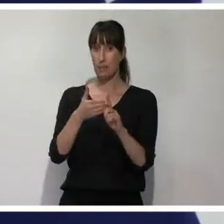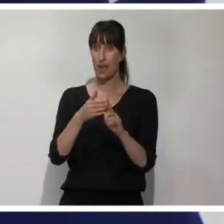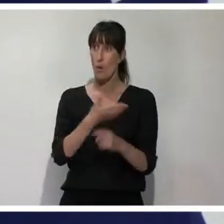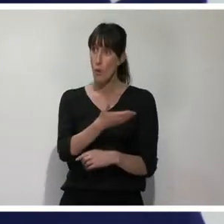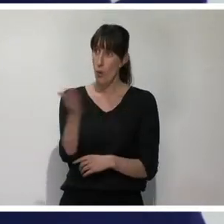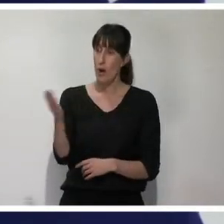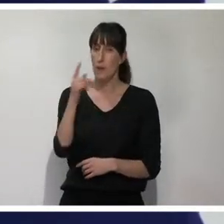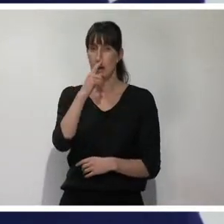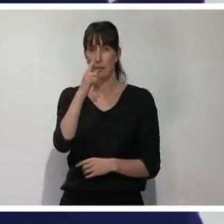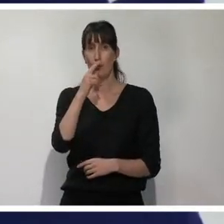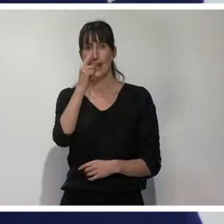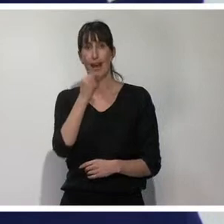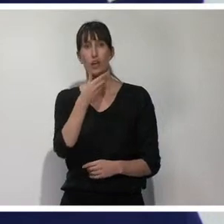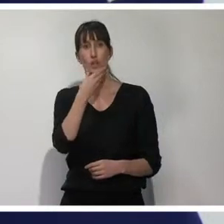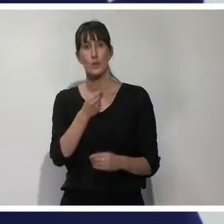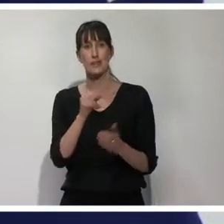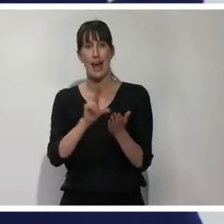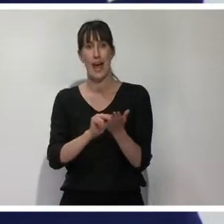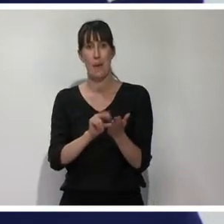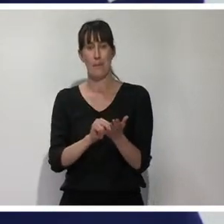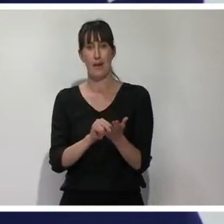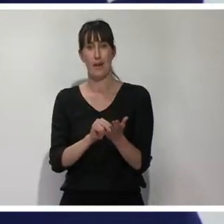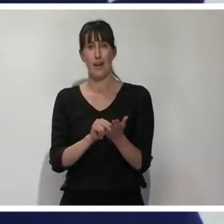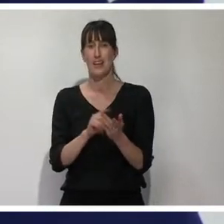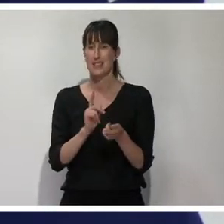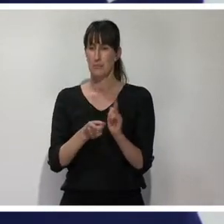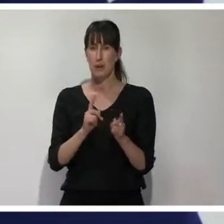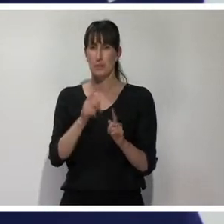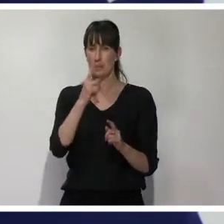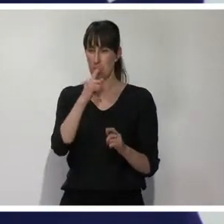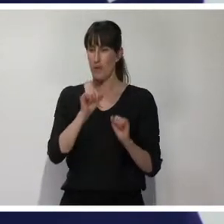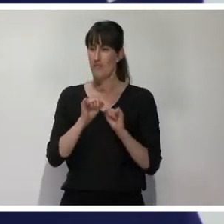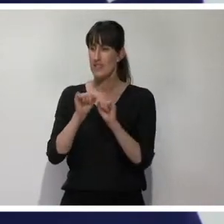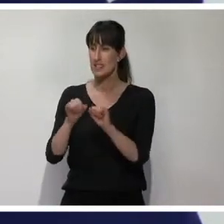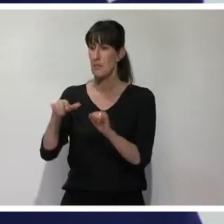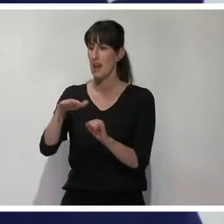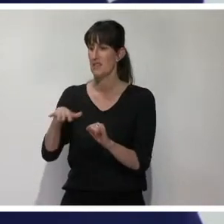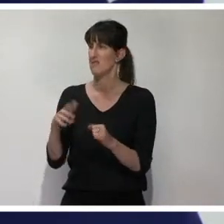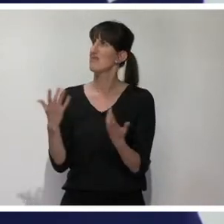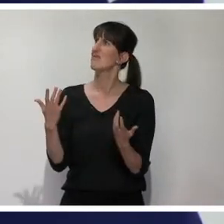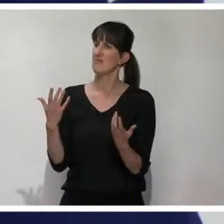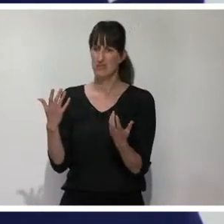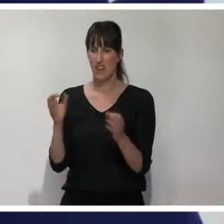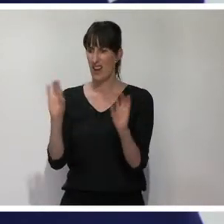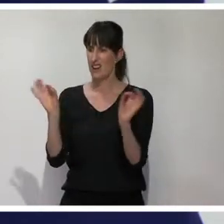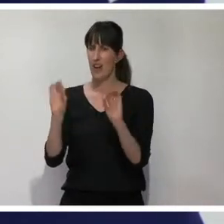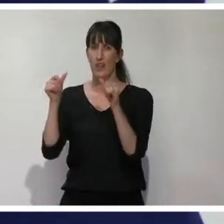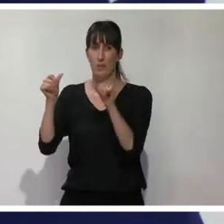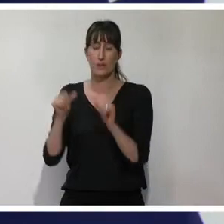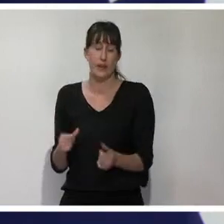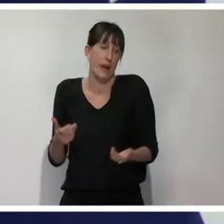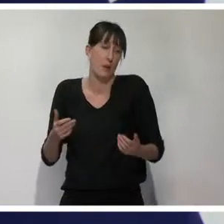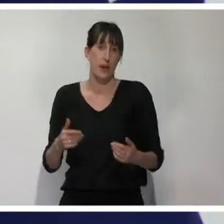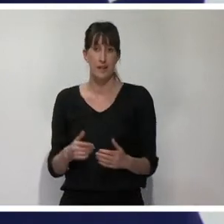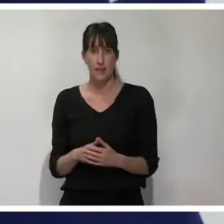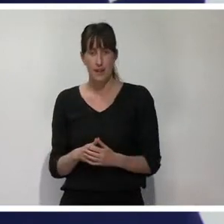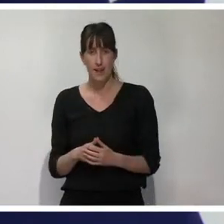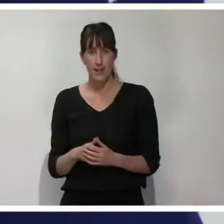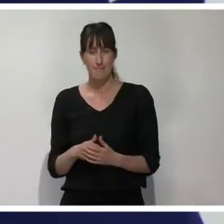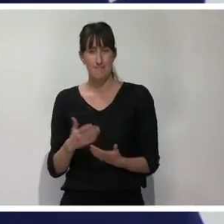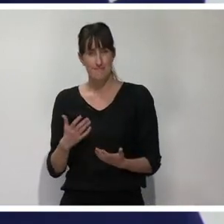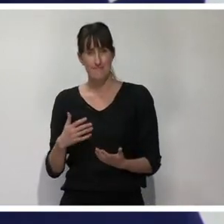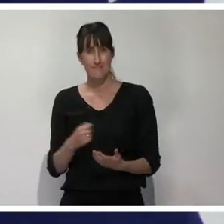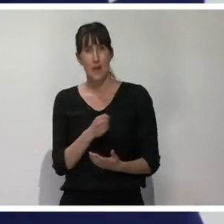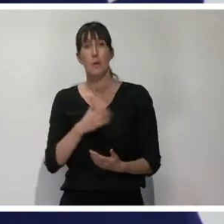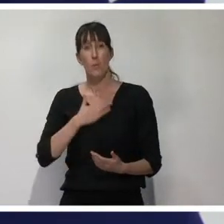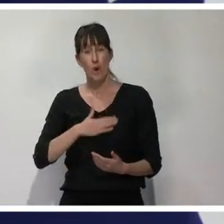they go. The concern is that unless we're requiring businesses to display it, some of you may have already experienced you've come to go and scan and there hasn't been a